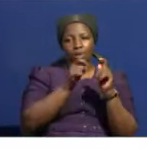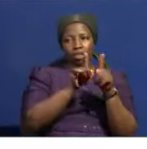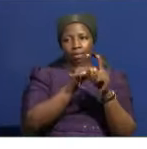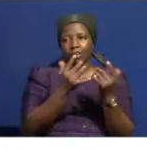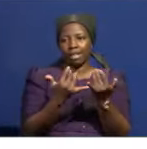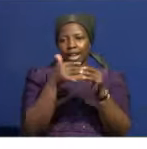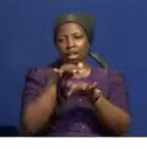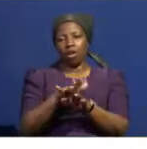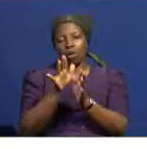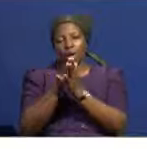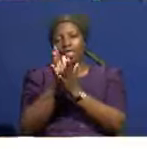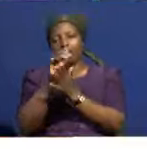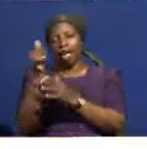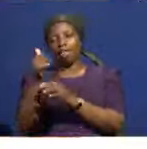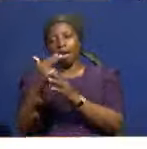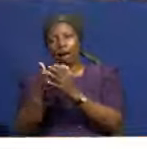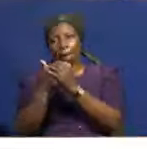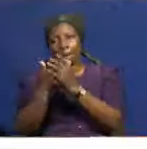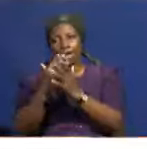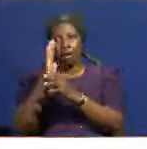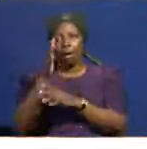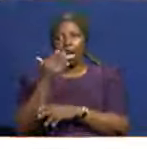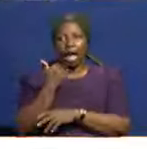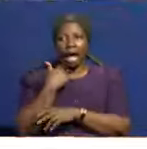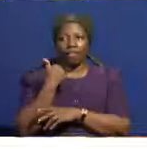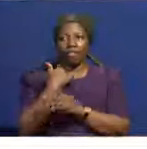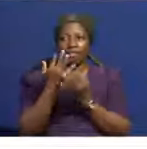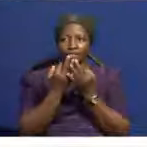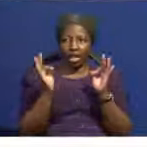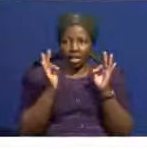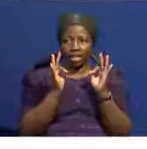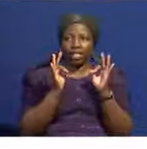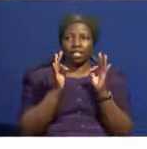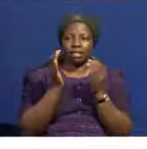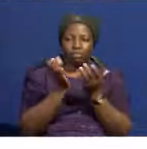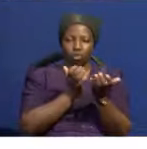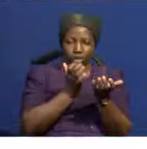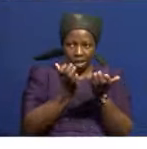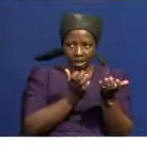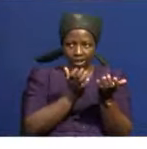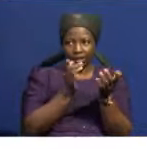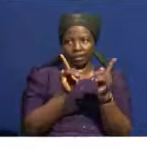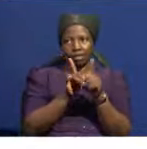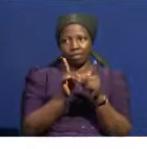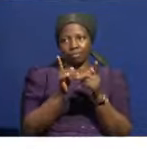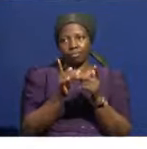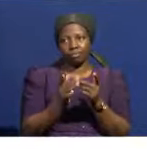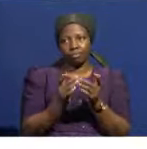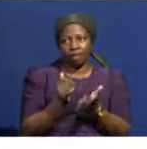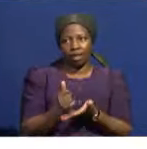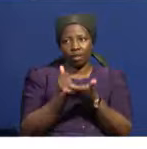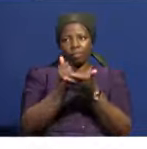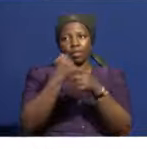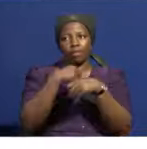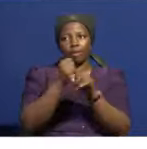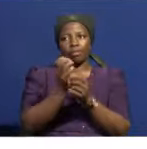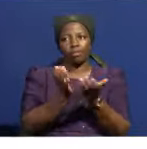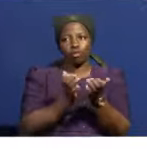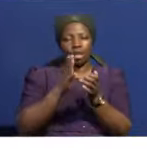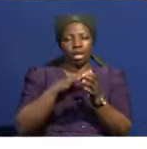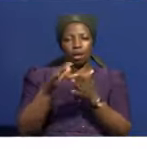will foster free continental trade and help fast-track cross-border business and opportunities.